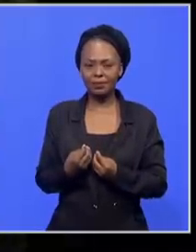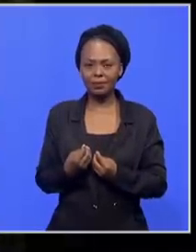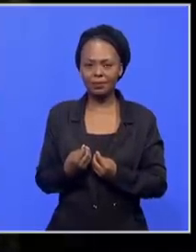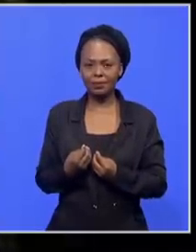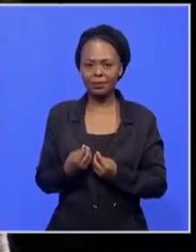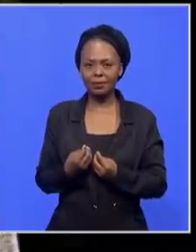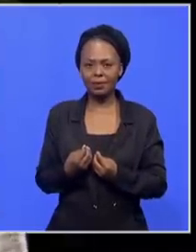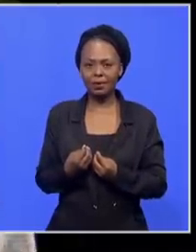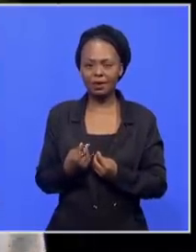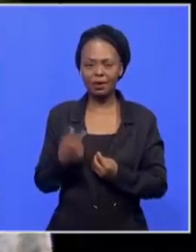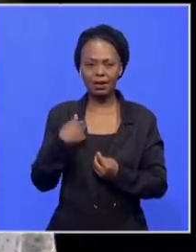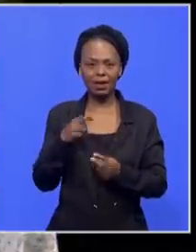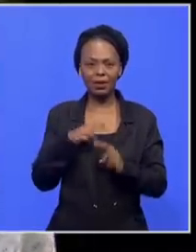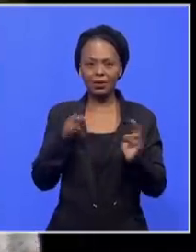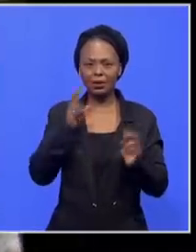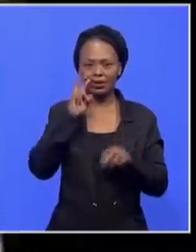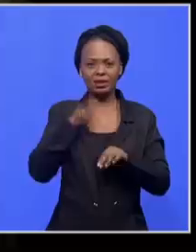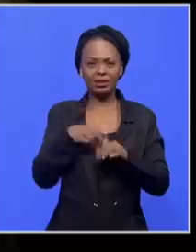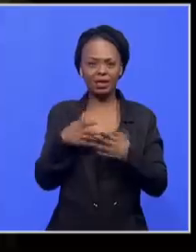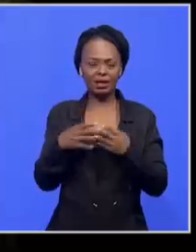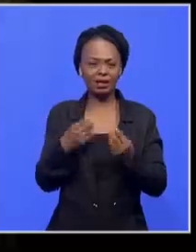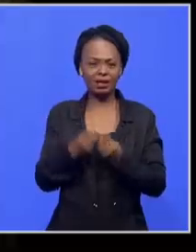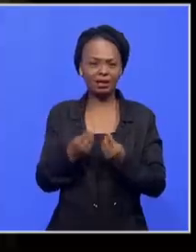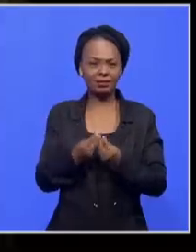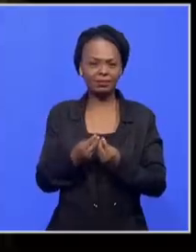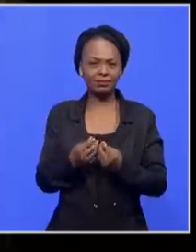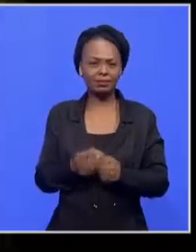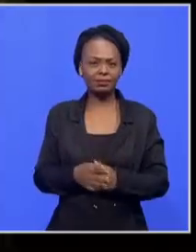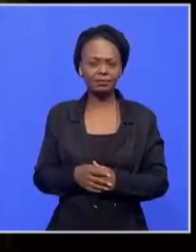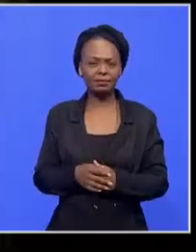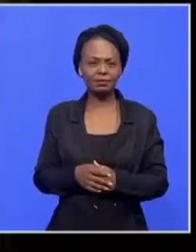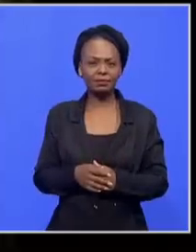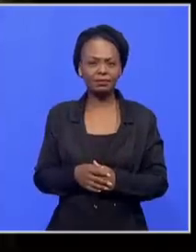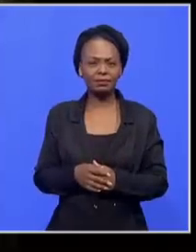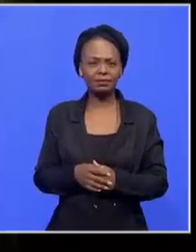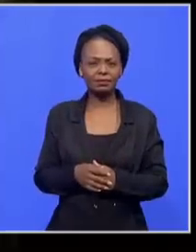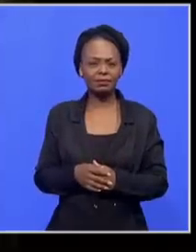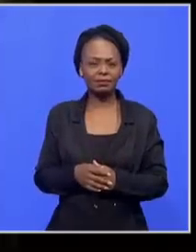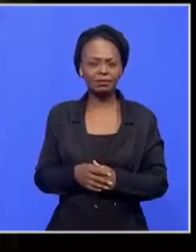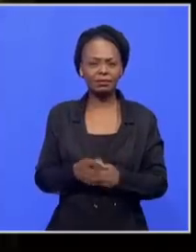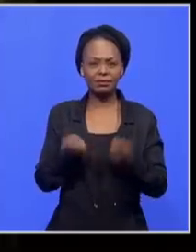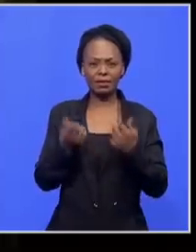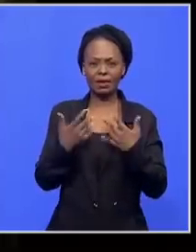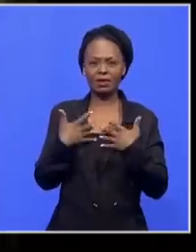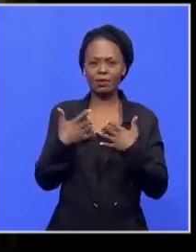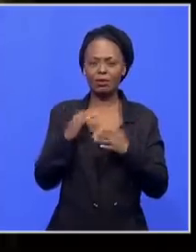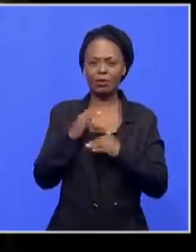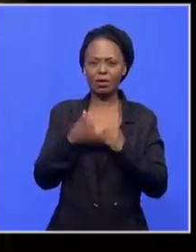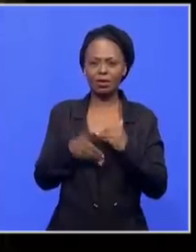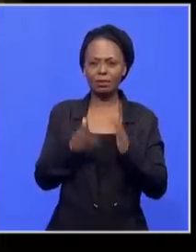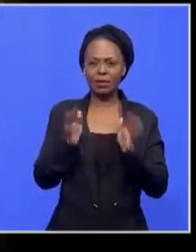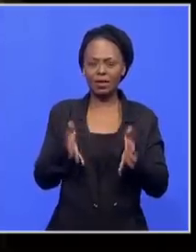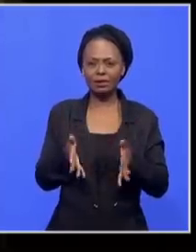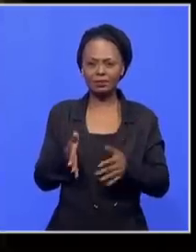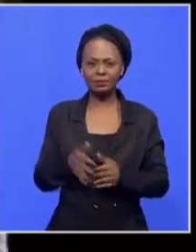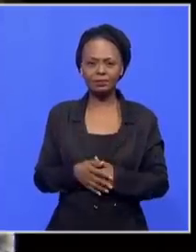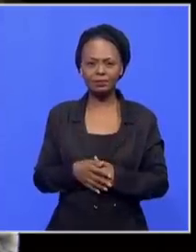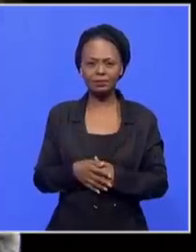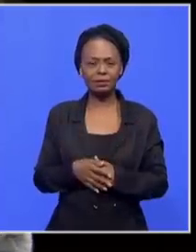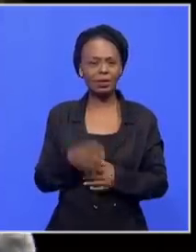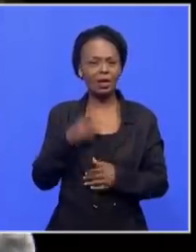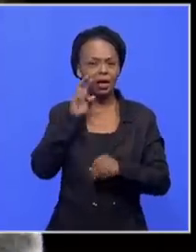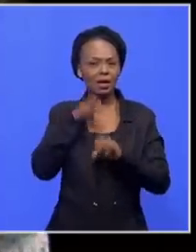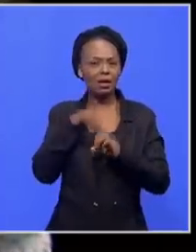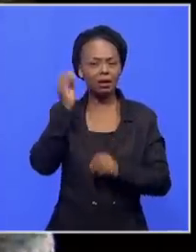I don't need anything else. I don't need charity. I just need papers to be protected. I just need to be, to know that where I